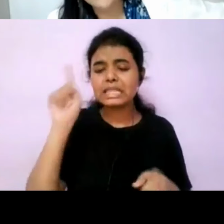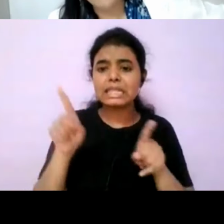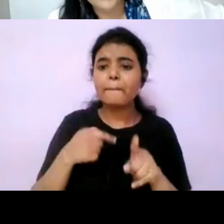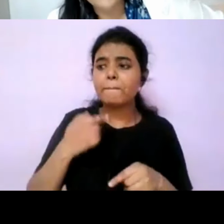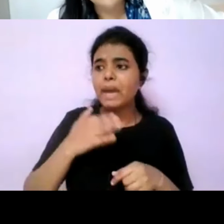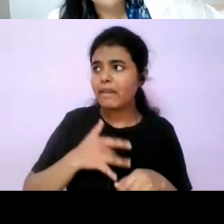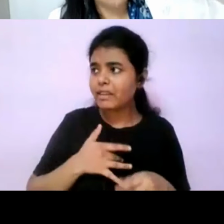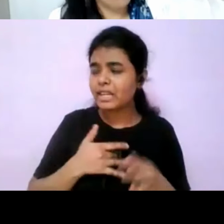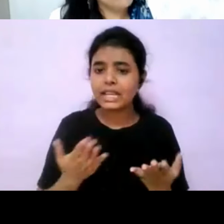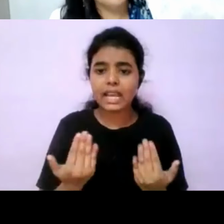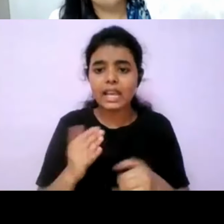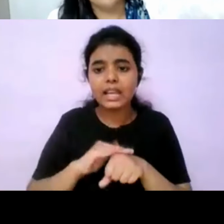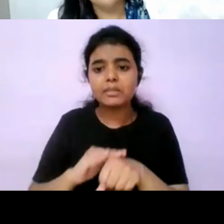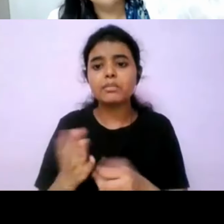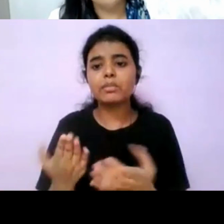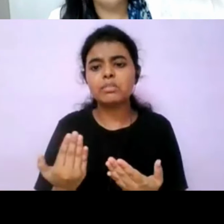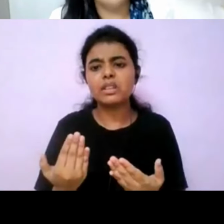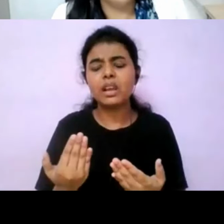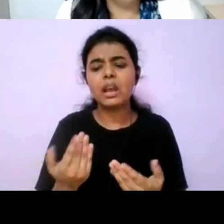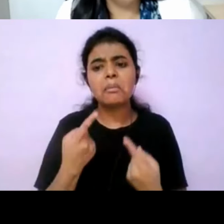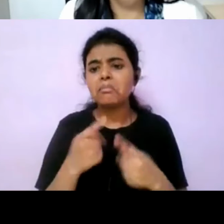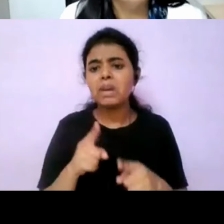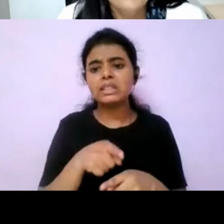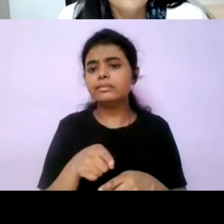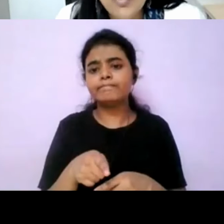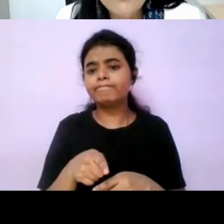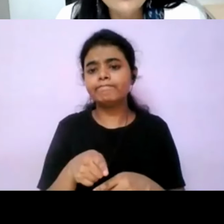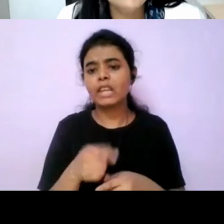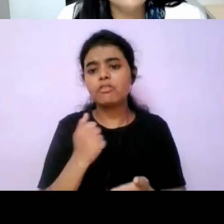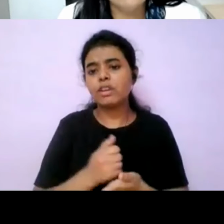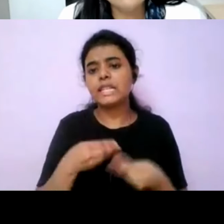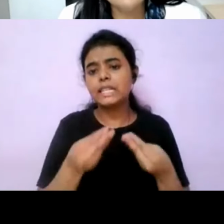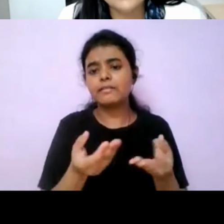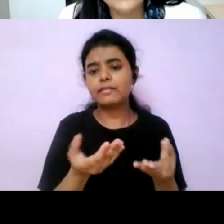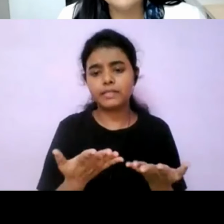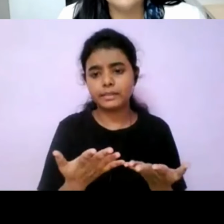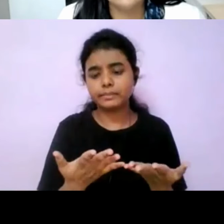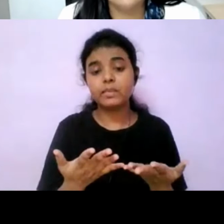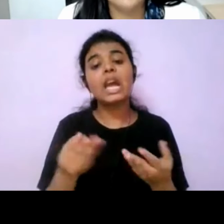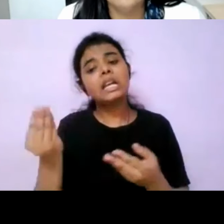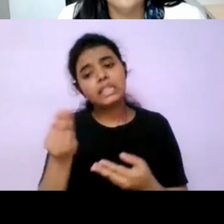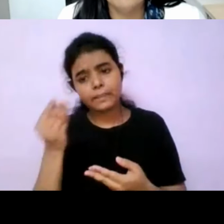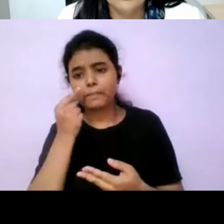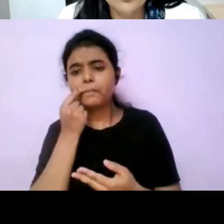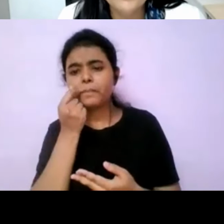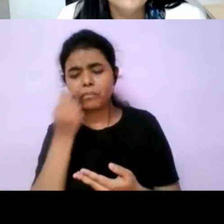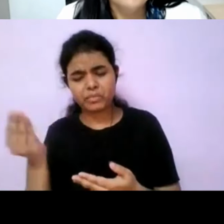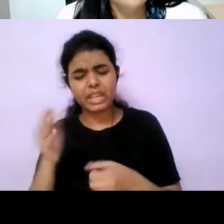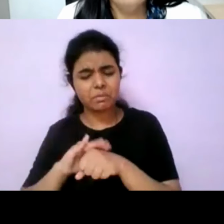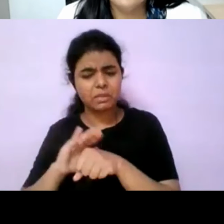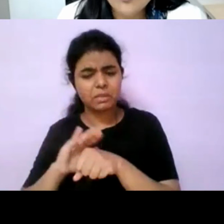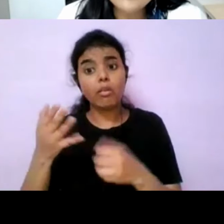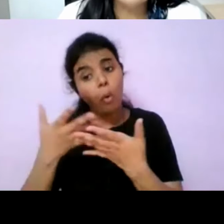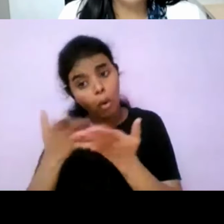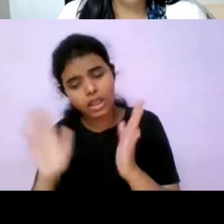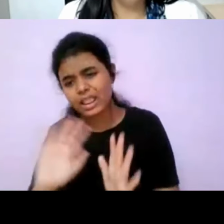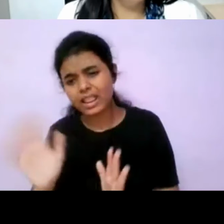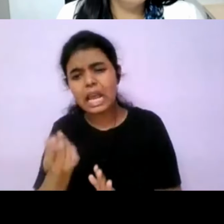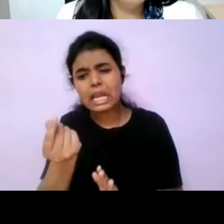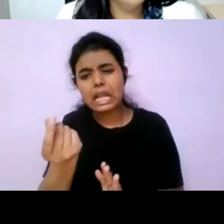something that men also experience, but rarely. However, there are also studies that show a glimmer of hope.